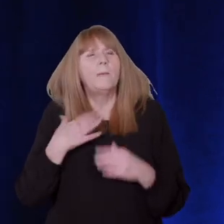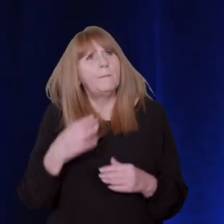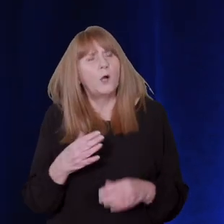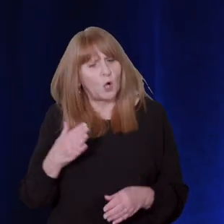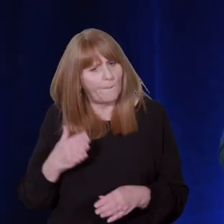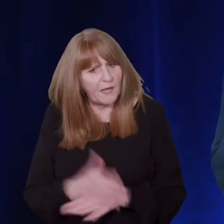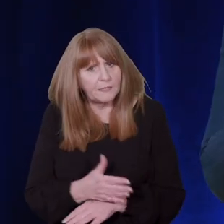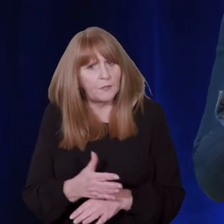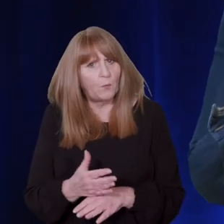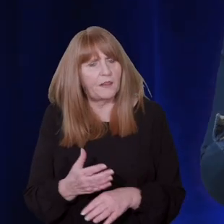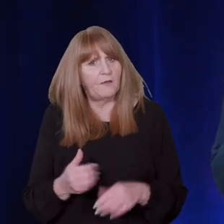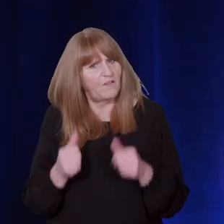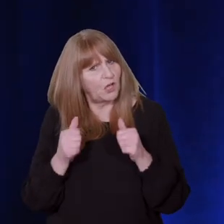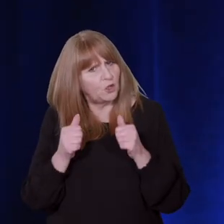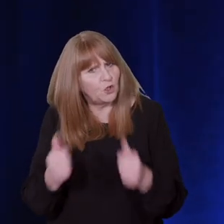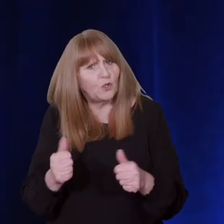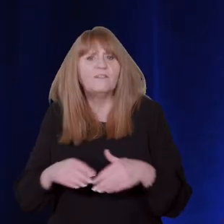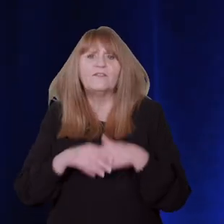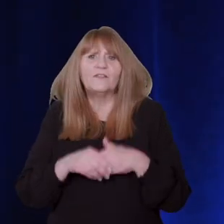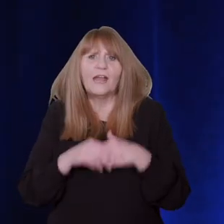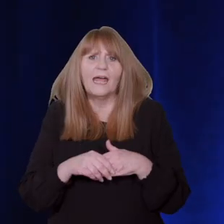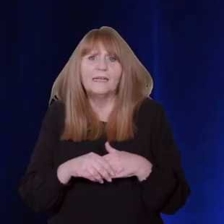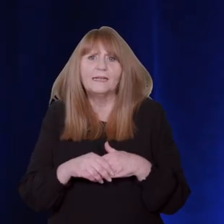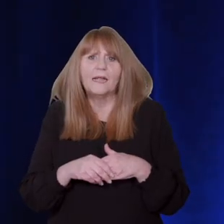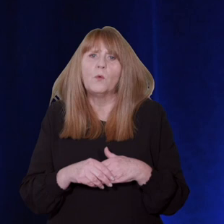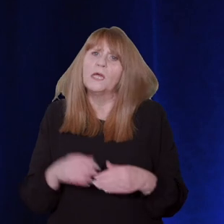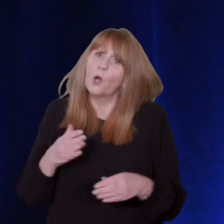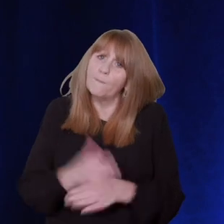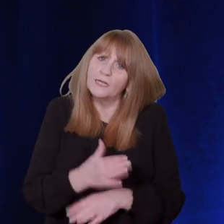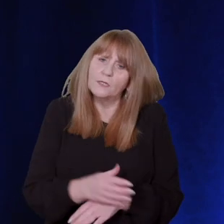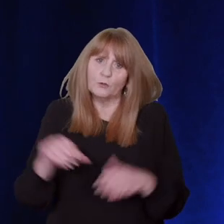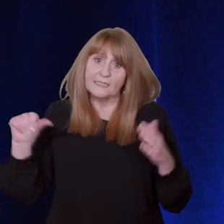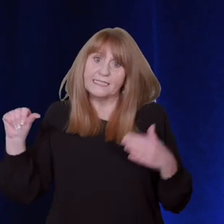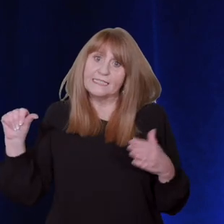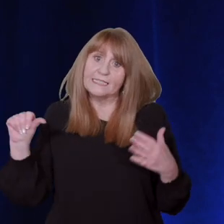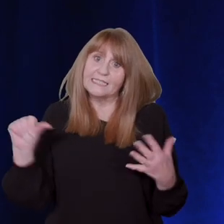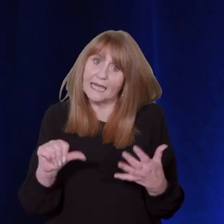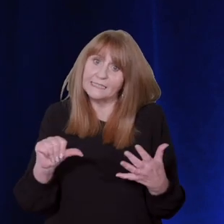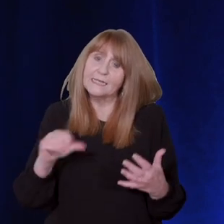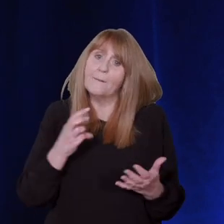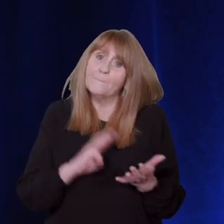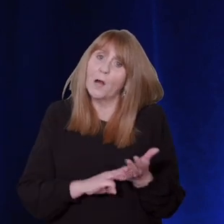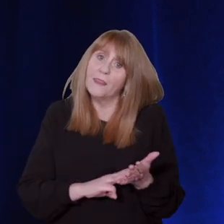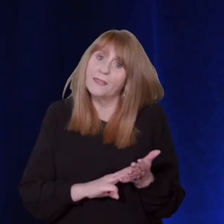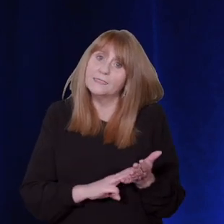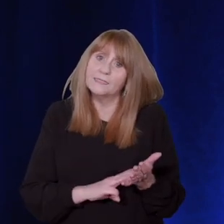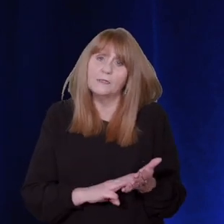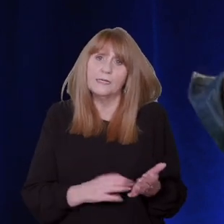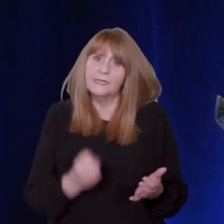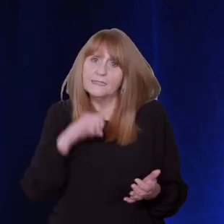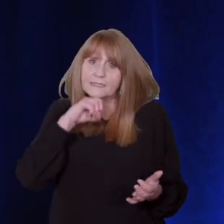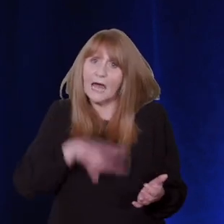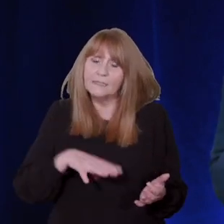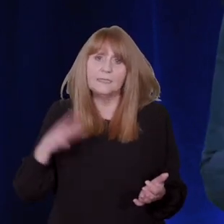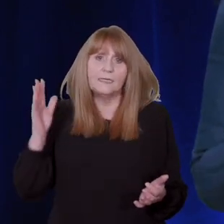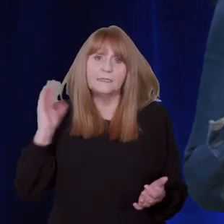she was helping to make this happen. And together we committed to 6 months of Saturday, Sunday morning breakfast club in